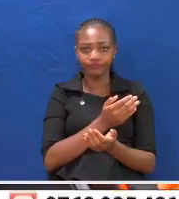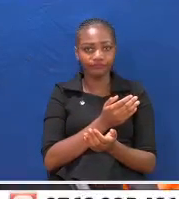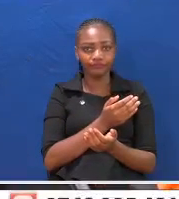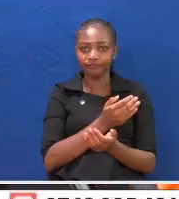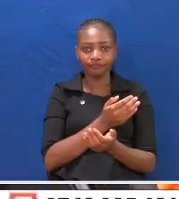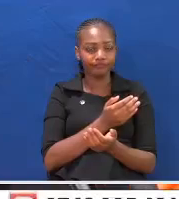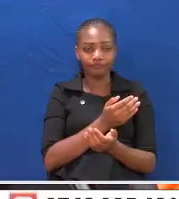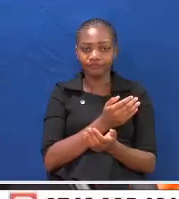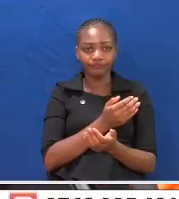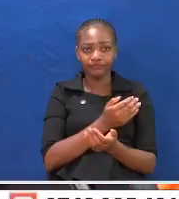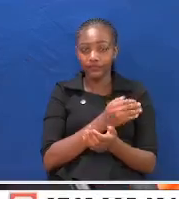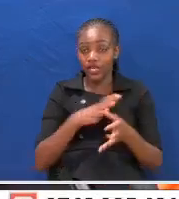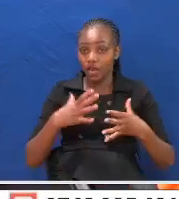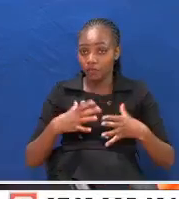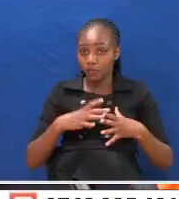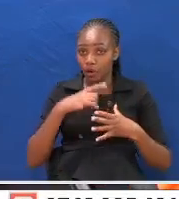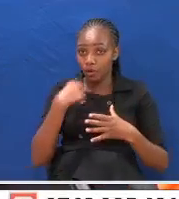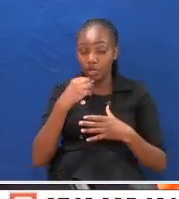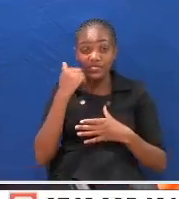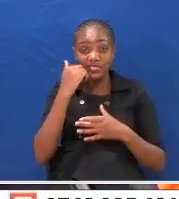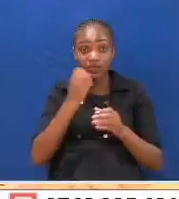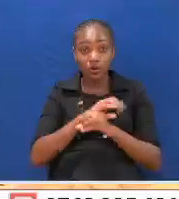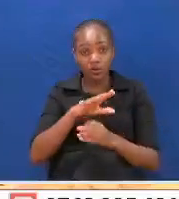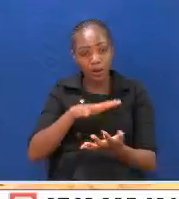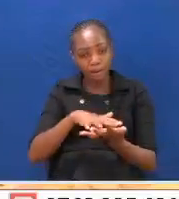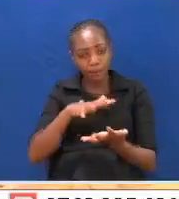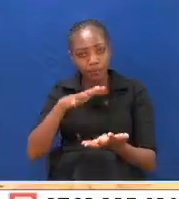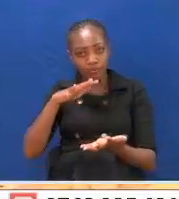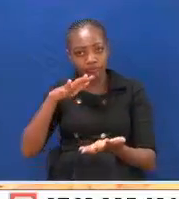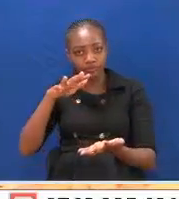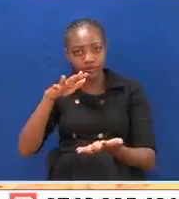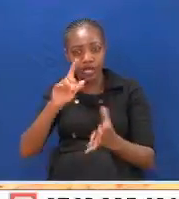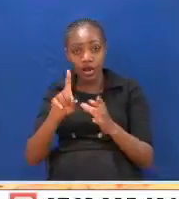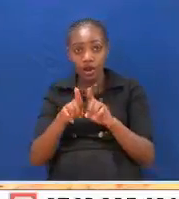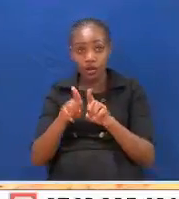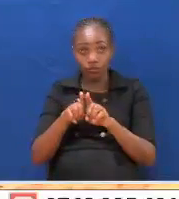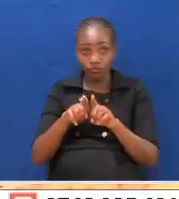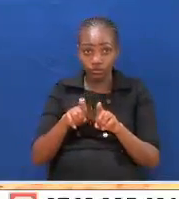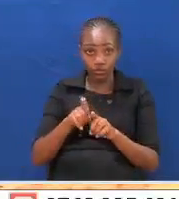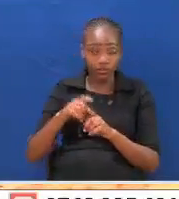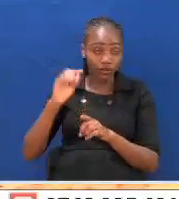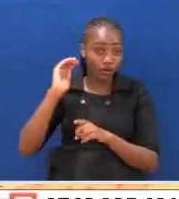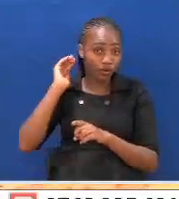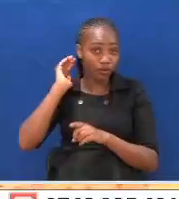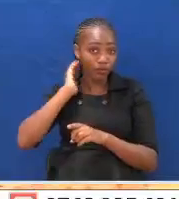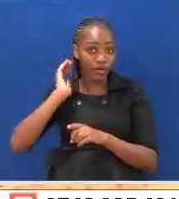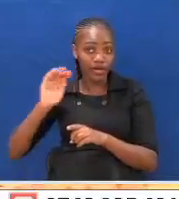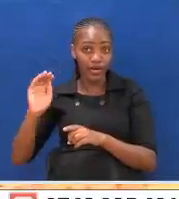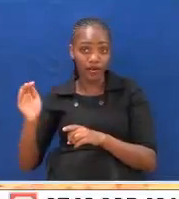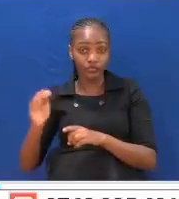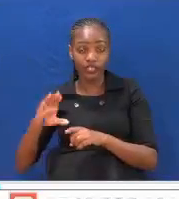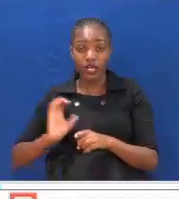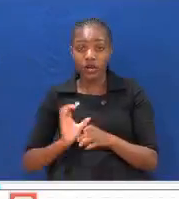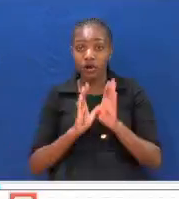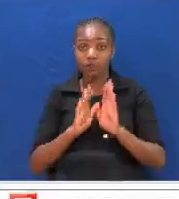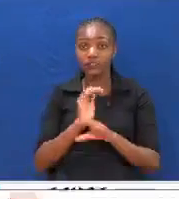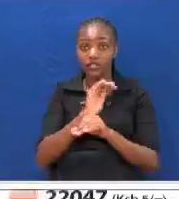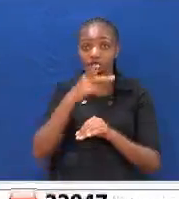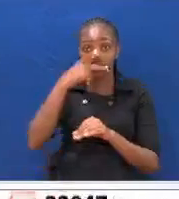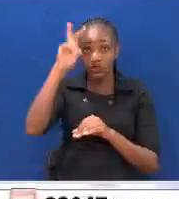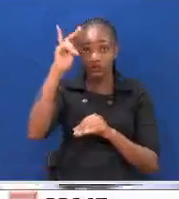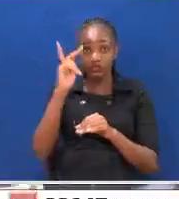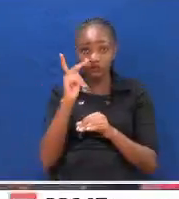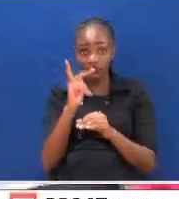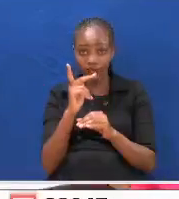Corona idadi ya watu wanaoambukizwa inapanda. In Murang'a County, Commissioner Mohamed Bare has urged parents to advise their